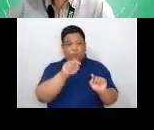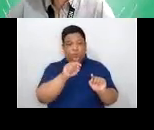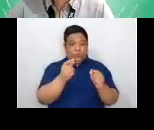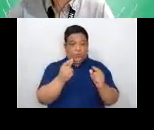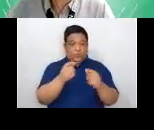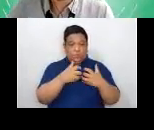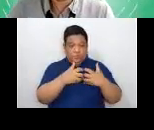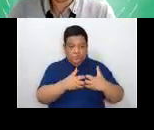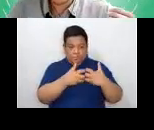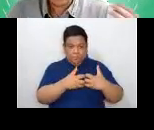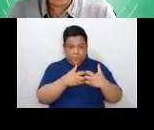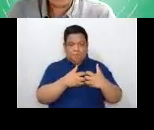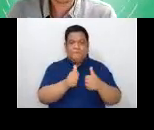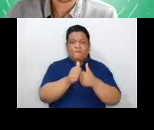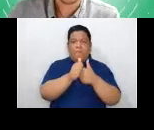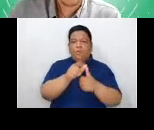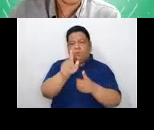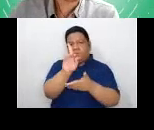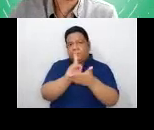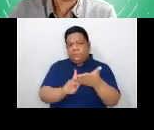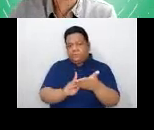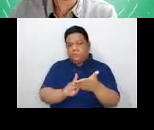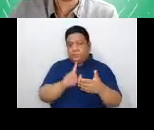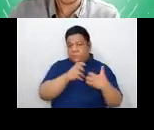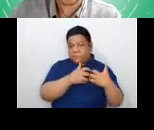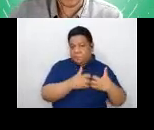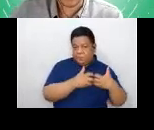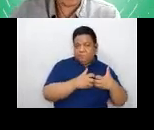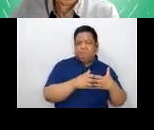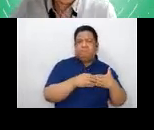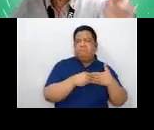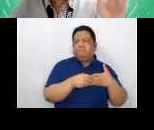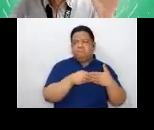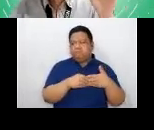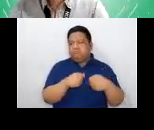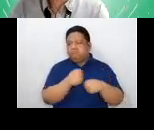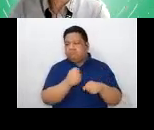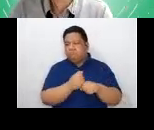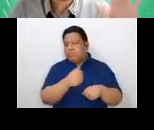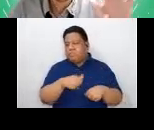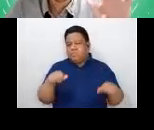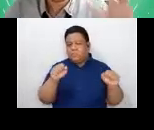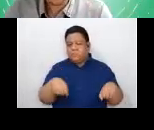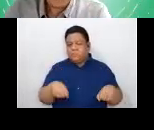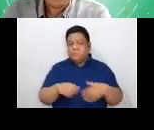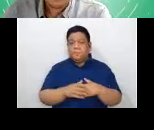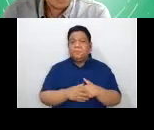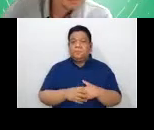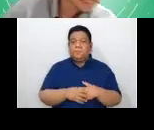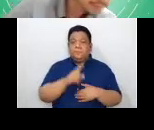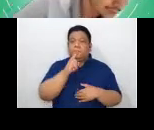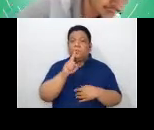to your design. So the machine itself is actually very flexible in what it can make. So believe it or not, one